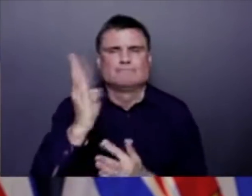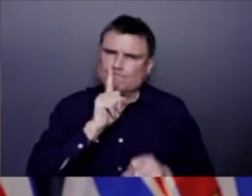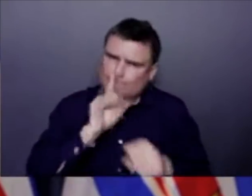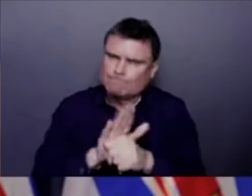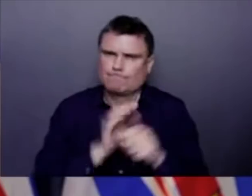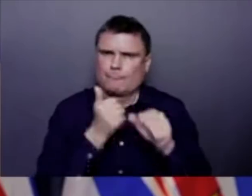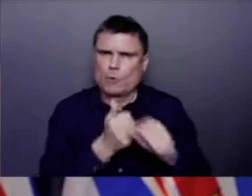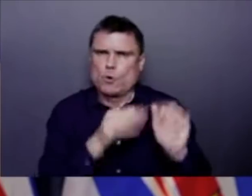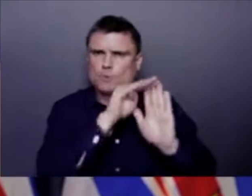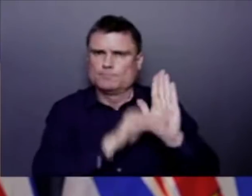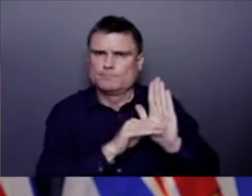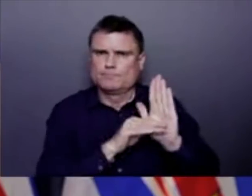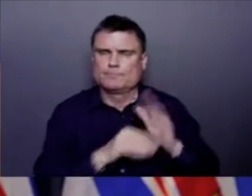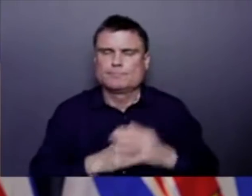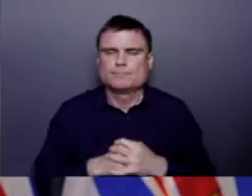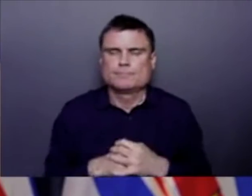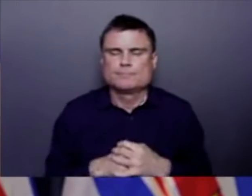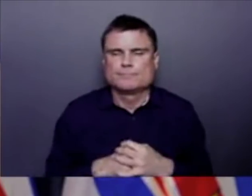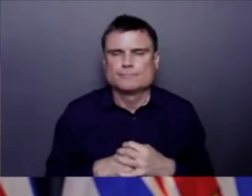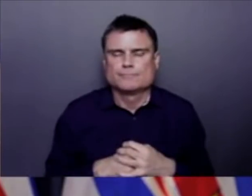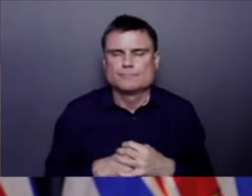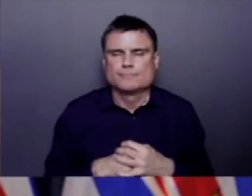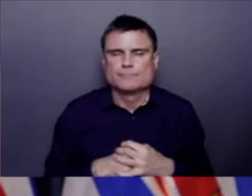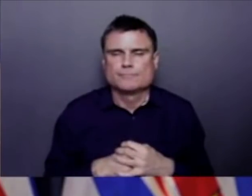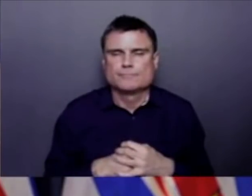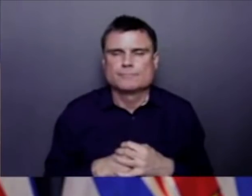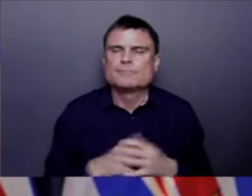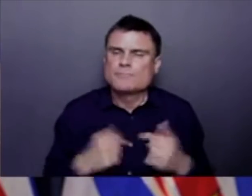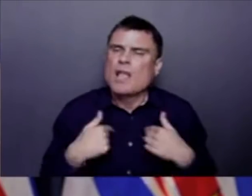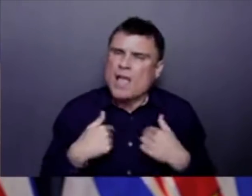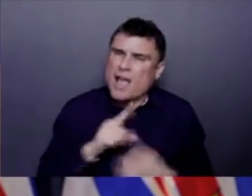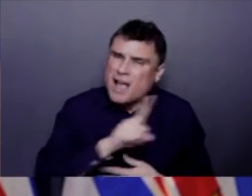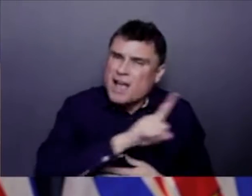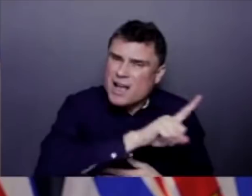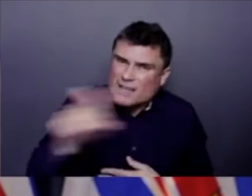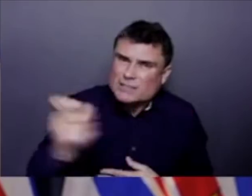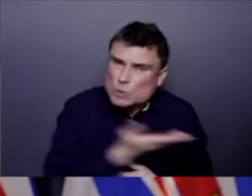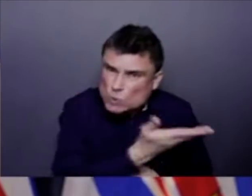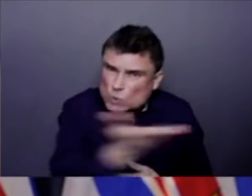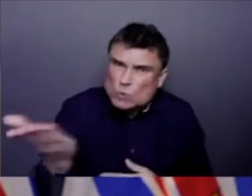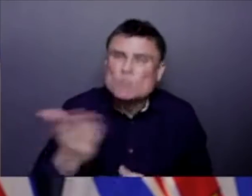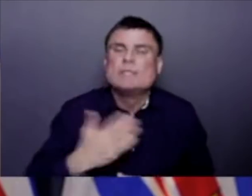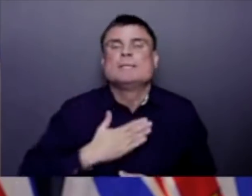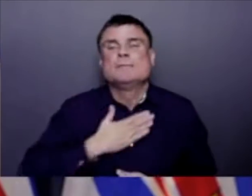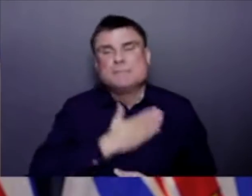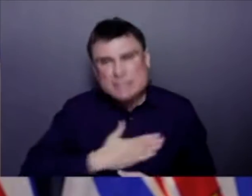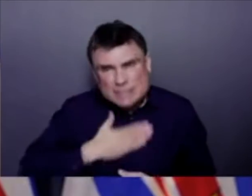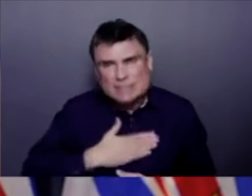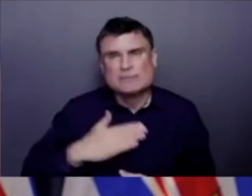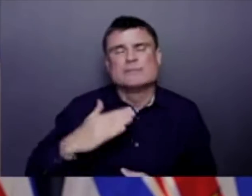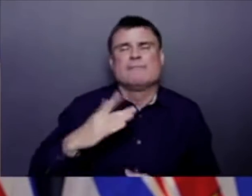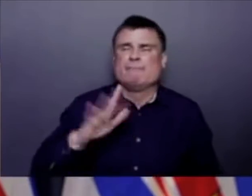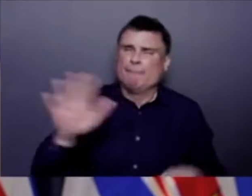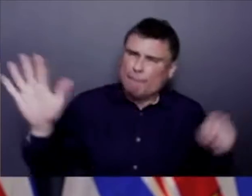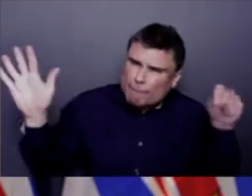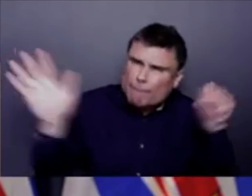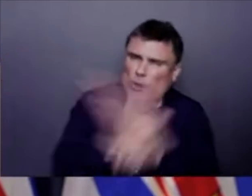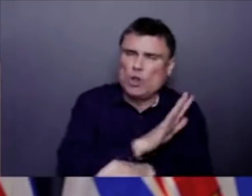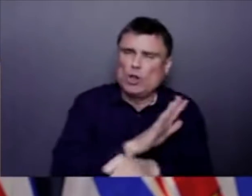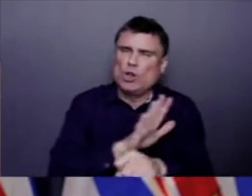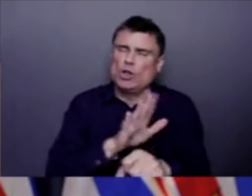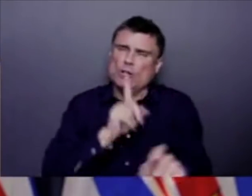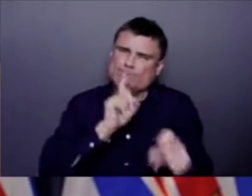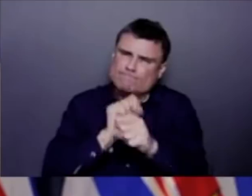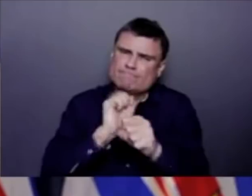weeks, I'm asking people to dig in, to be 100% all in, to work as people in healthcare are, with dedication